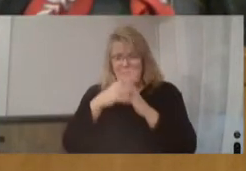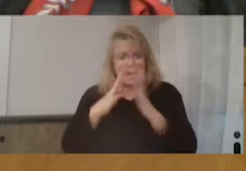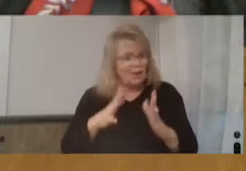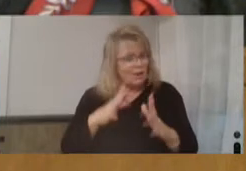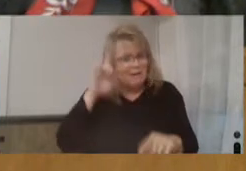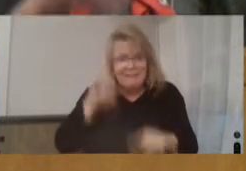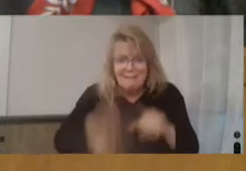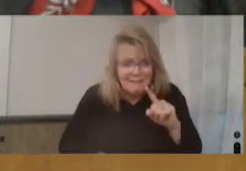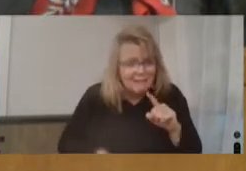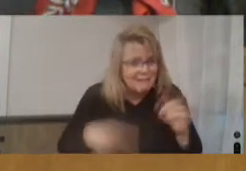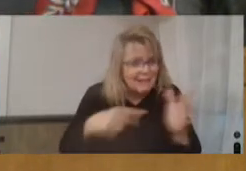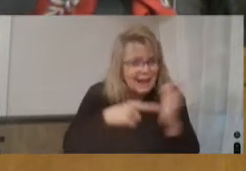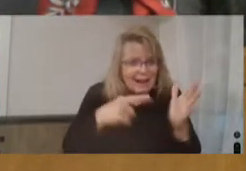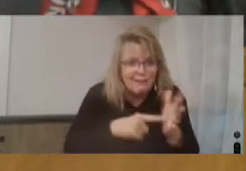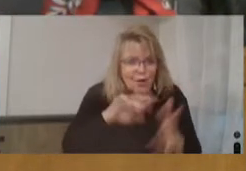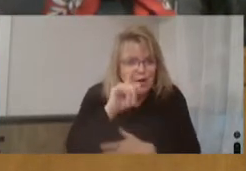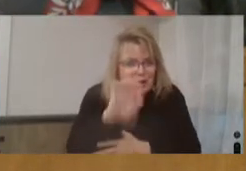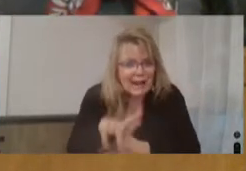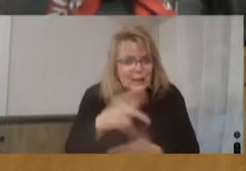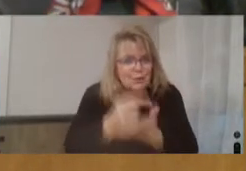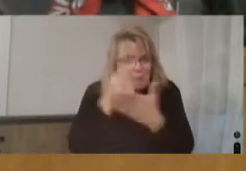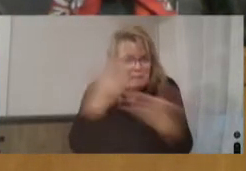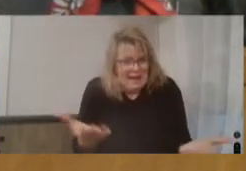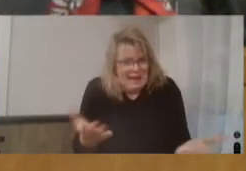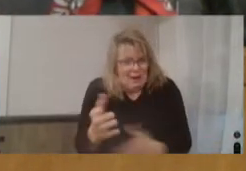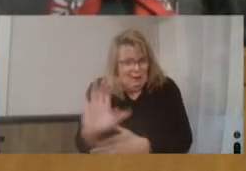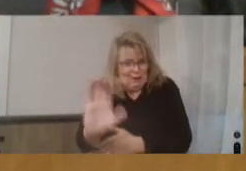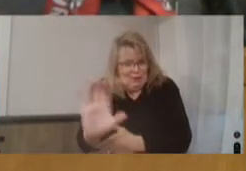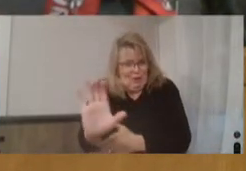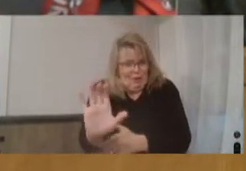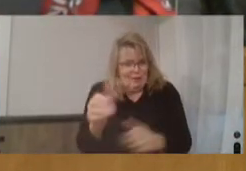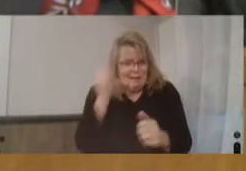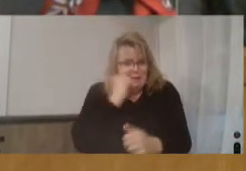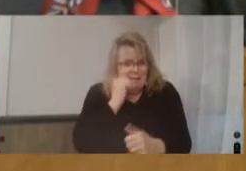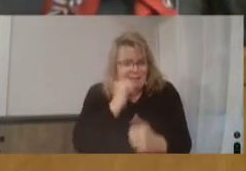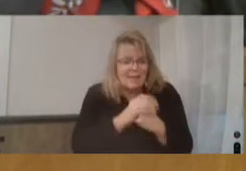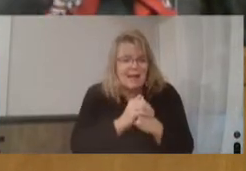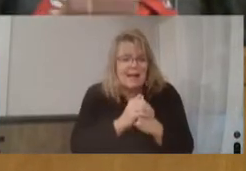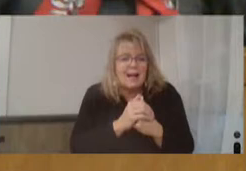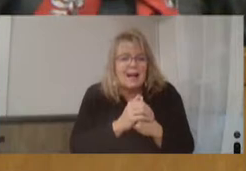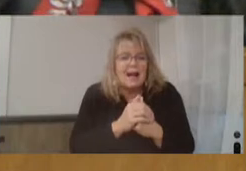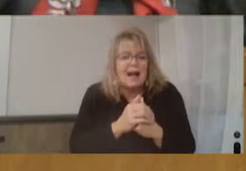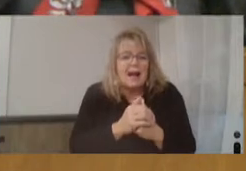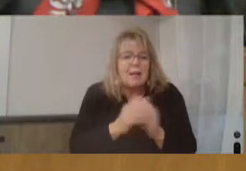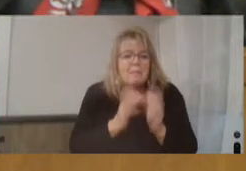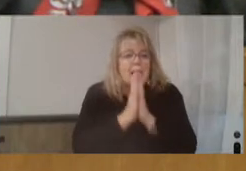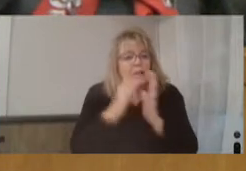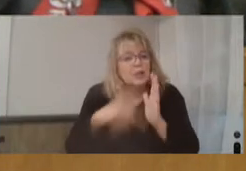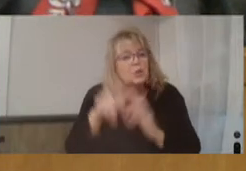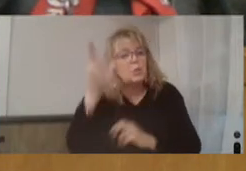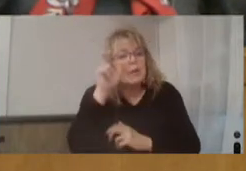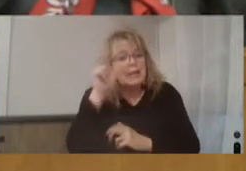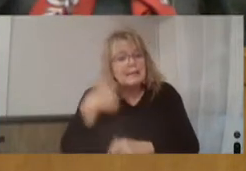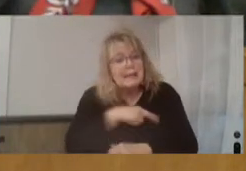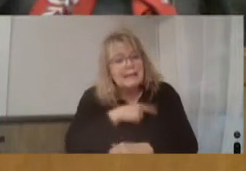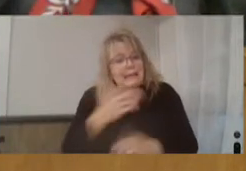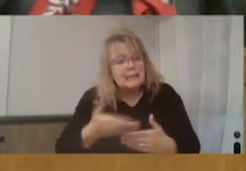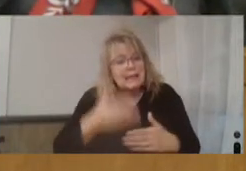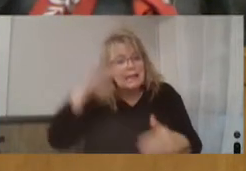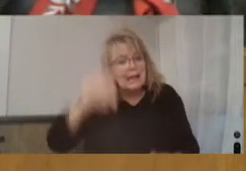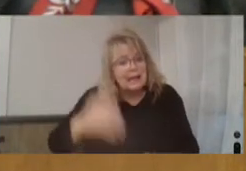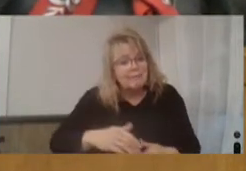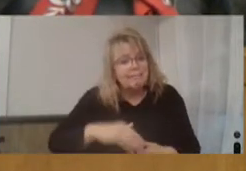in Charlotte, I see it day by day. This is our 6th month asking you to listen to us and introduce our ceasefire